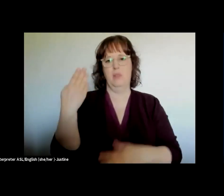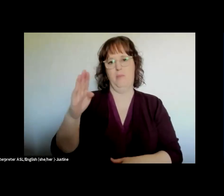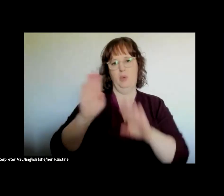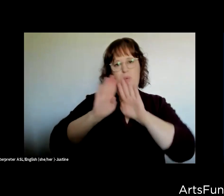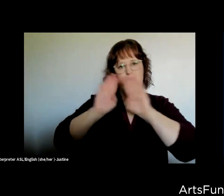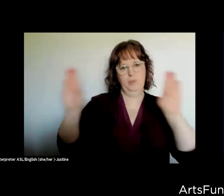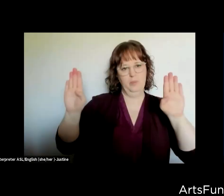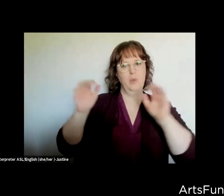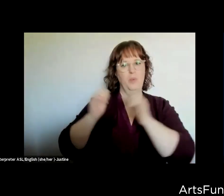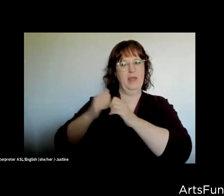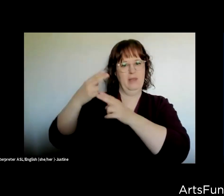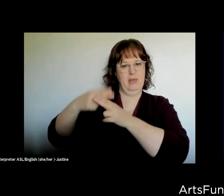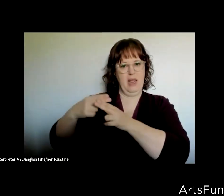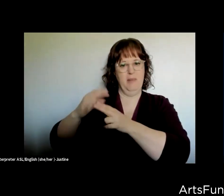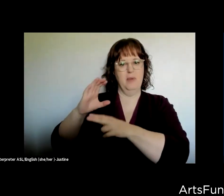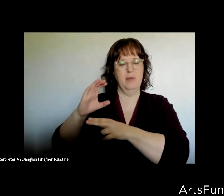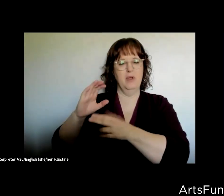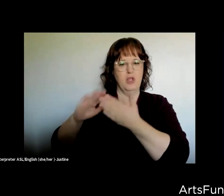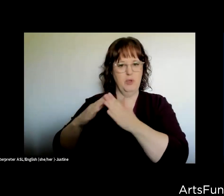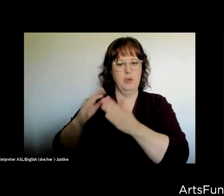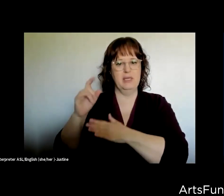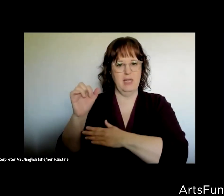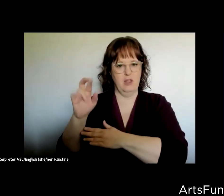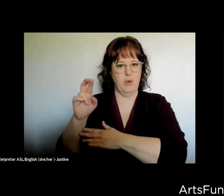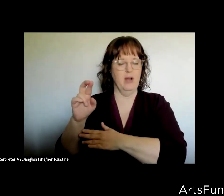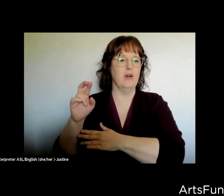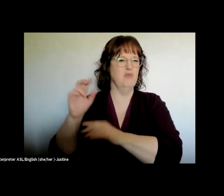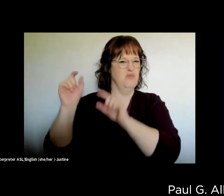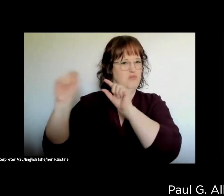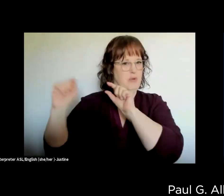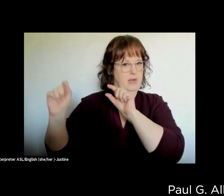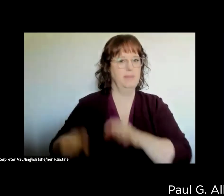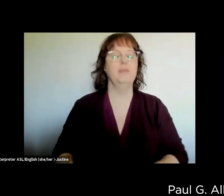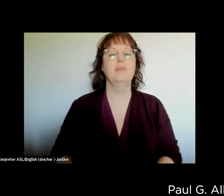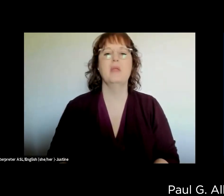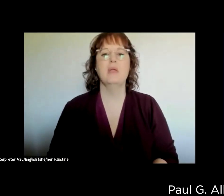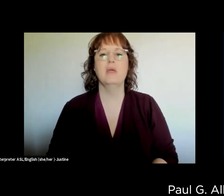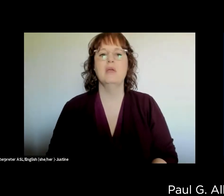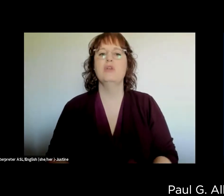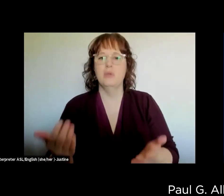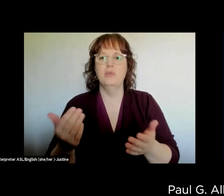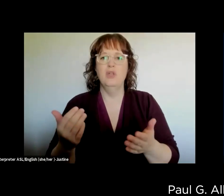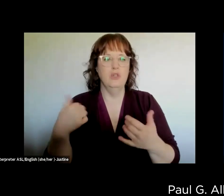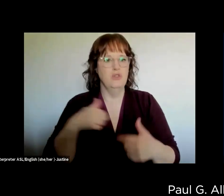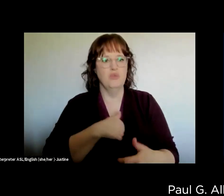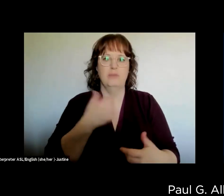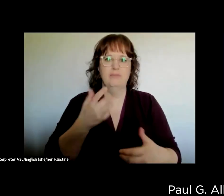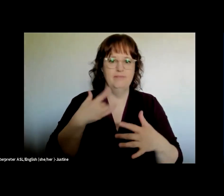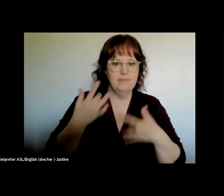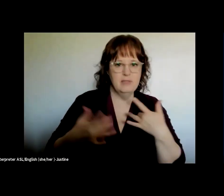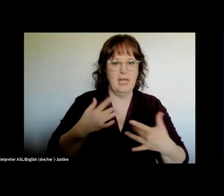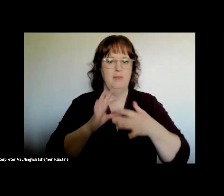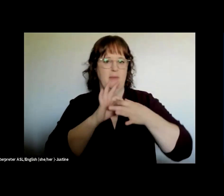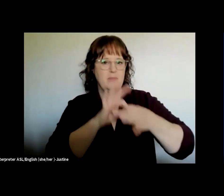it. Arts Fund is excited to once again be partnering with the Paul G. Allen Family Foundation in order to